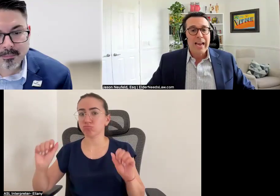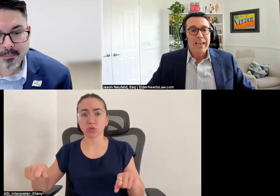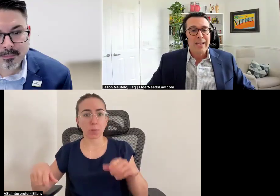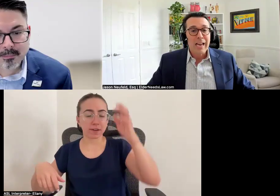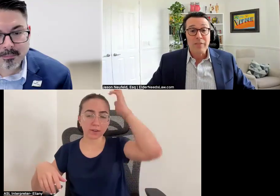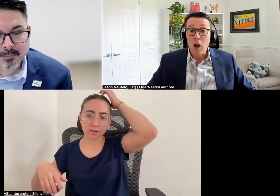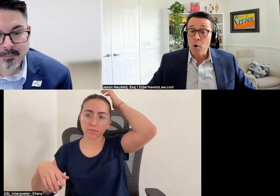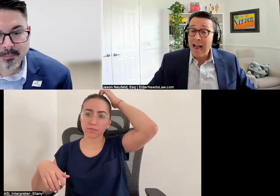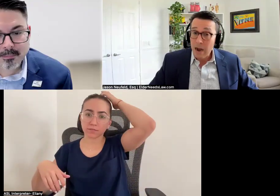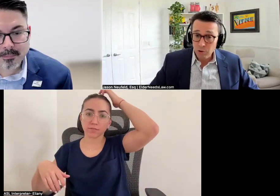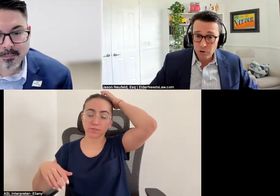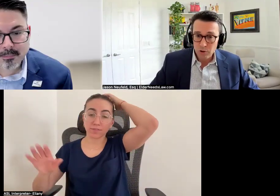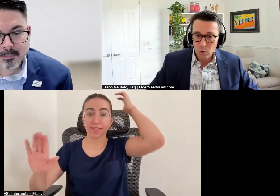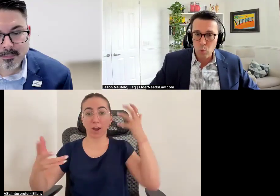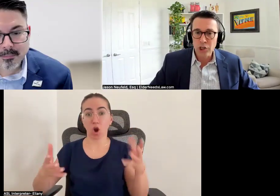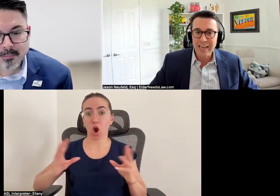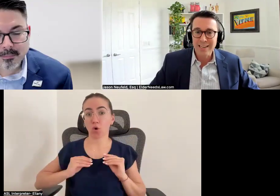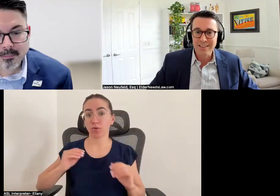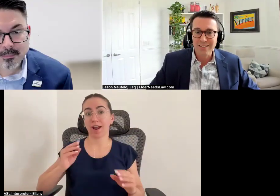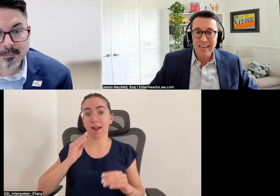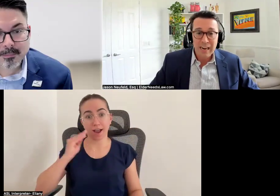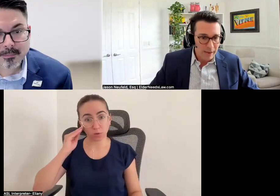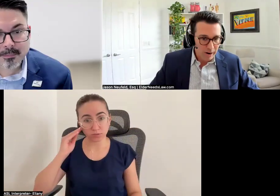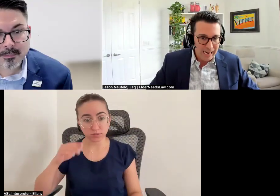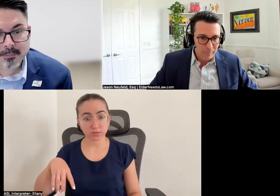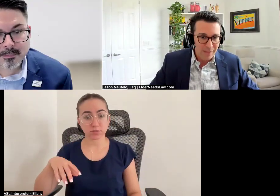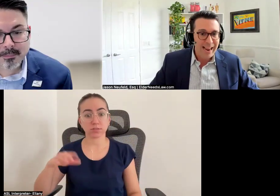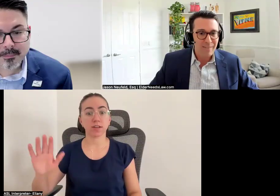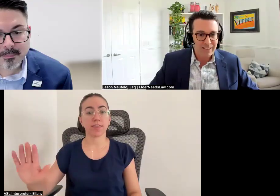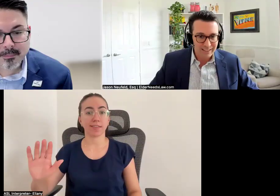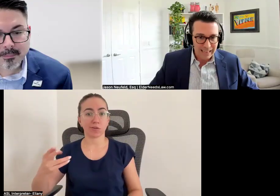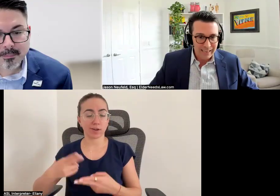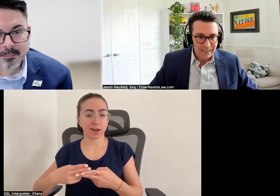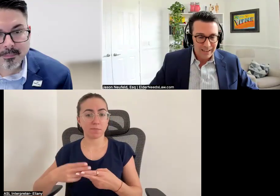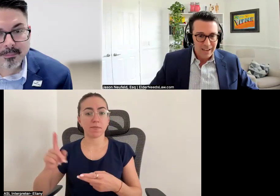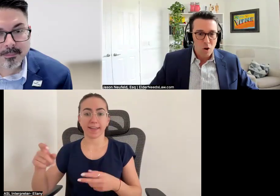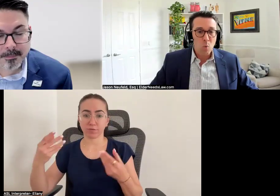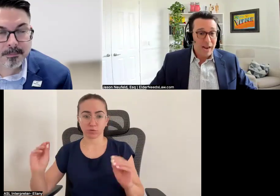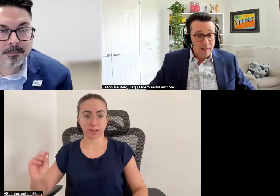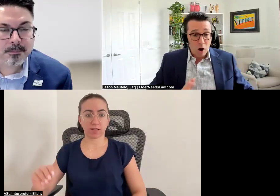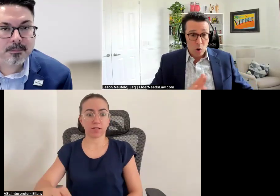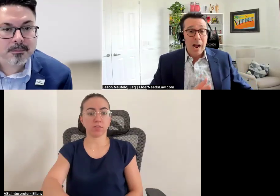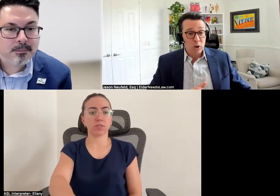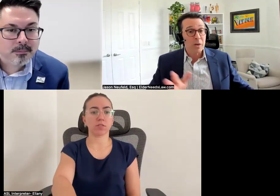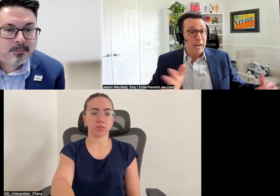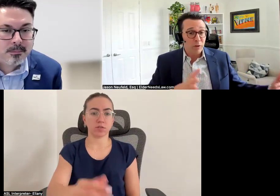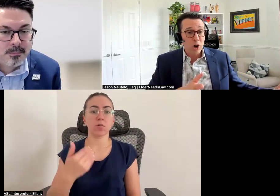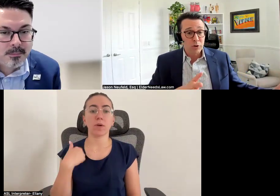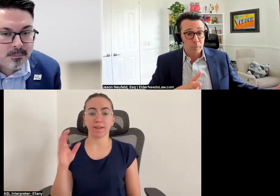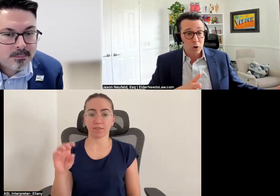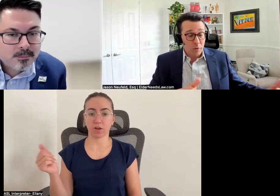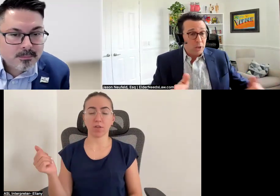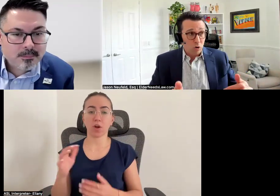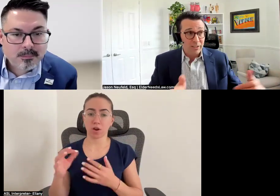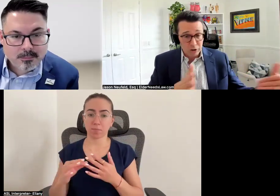if they own a house which is in their name and they have to sell it. We have other options, but if they're going to